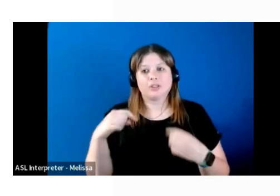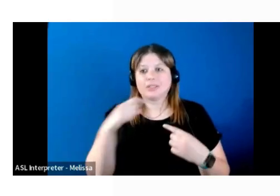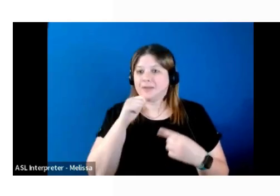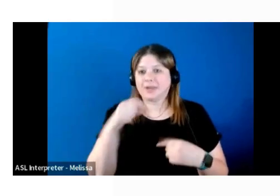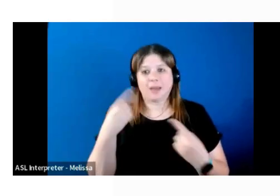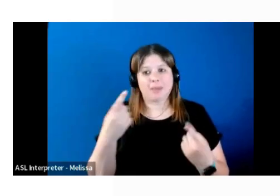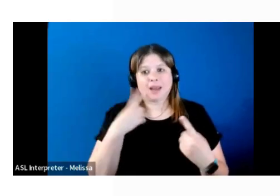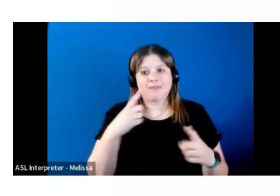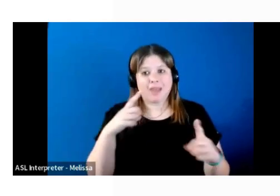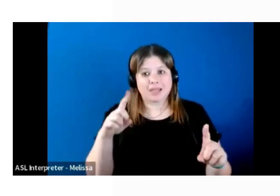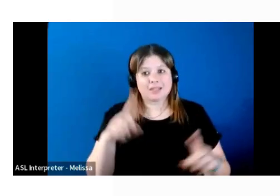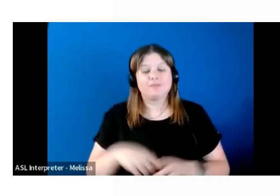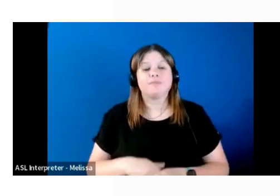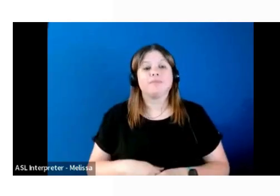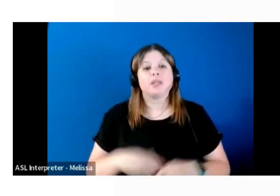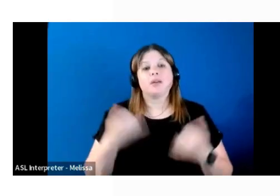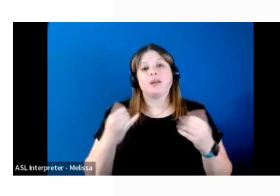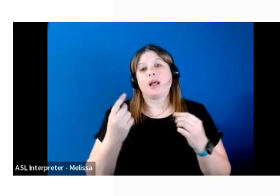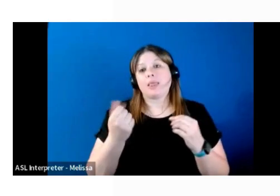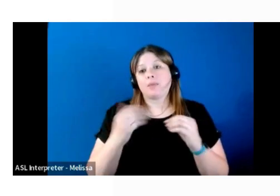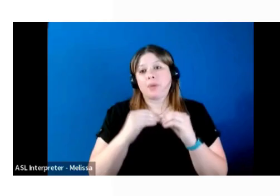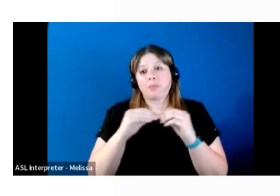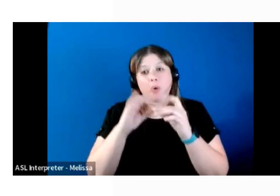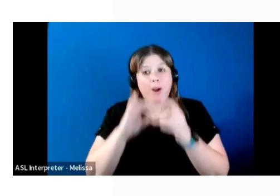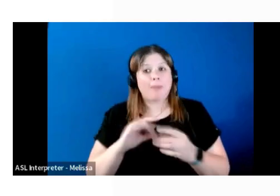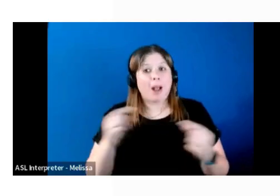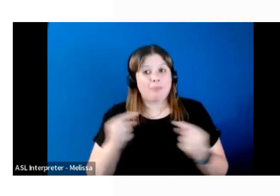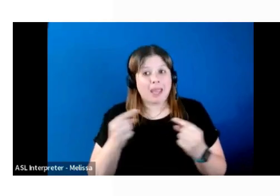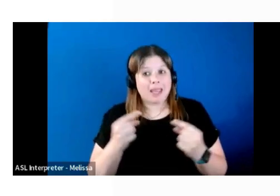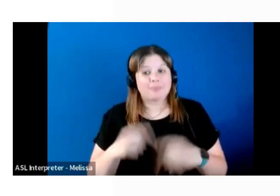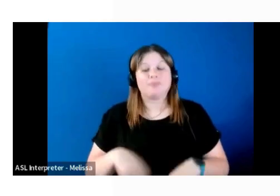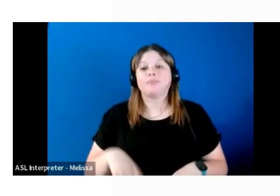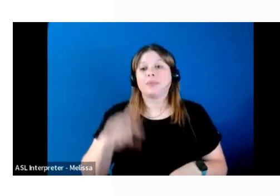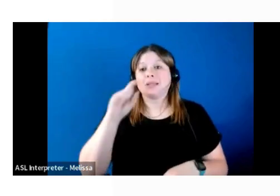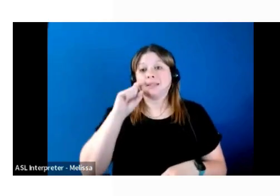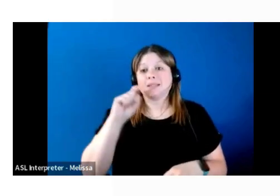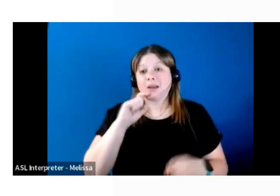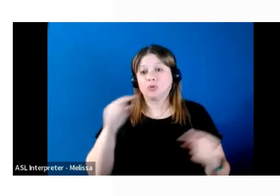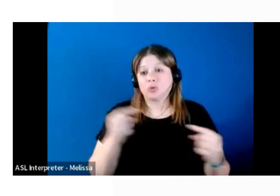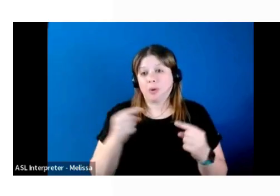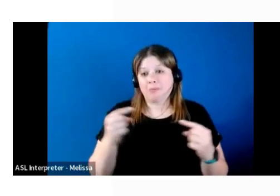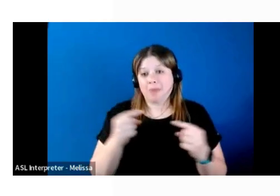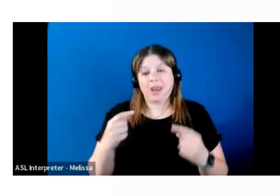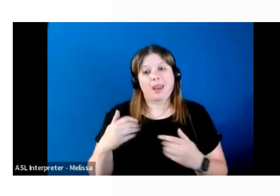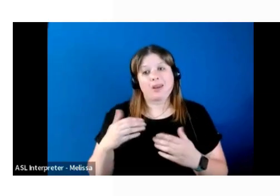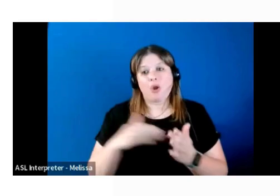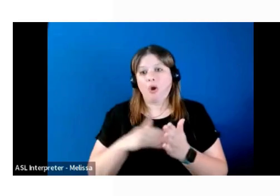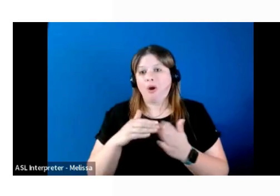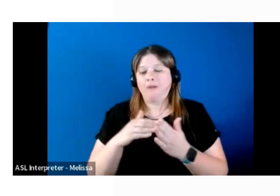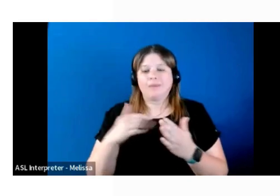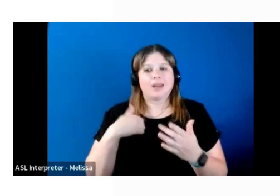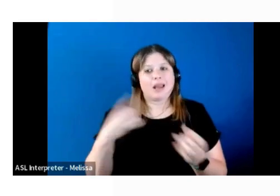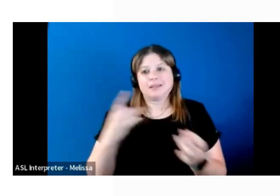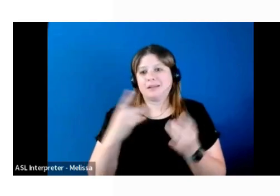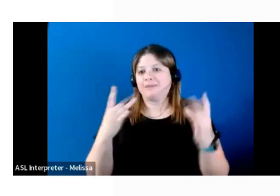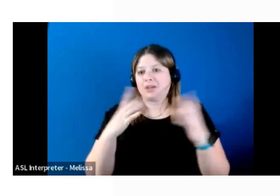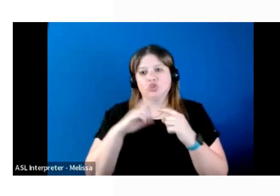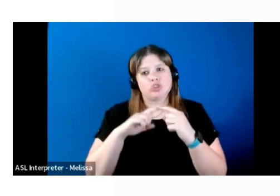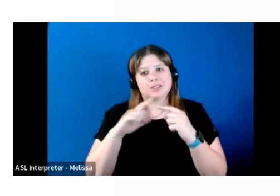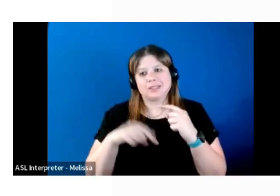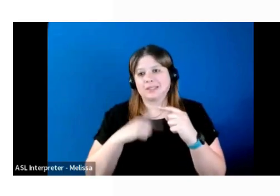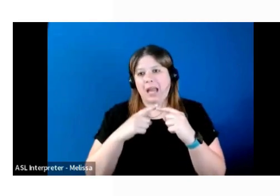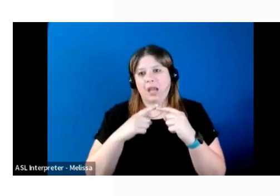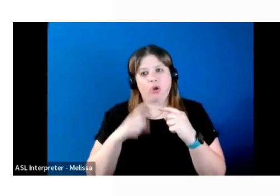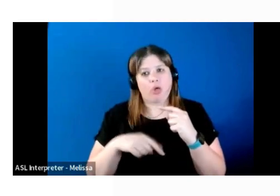a little bit more about pain. Sexual pain often leads to this vicious cycle where